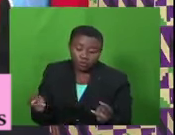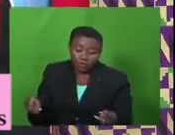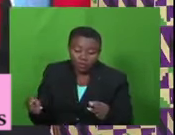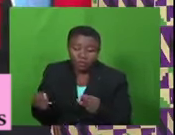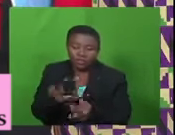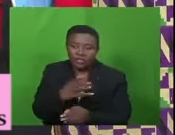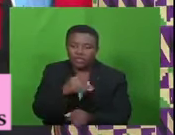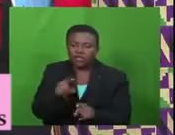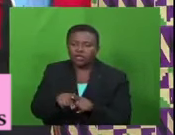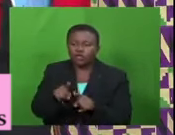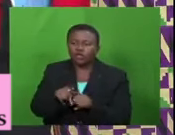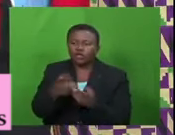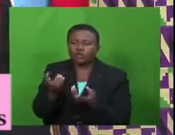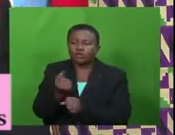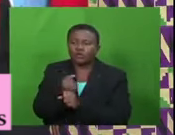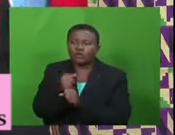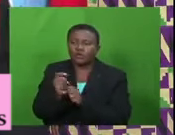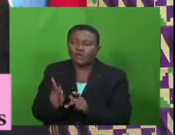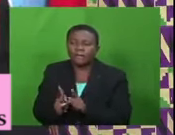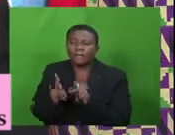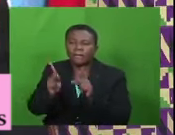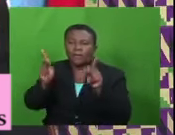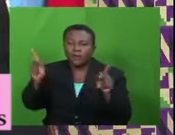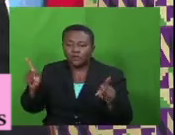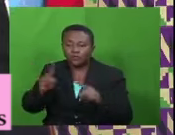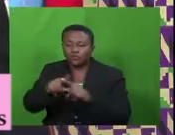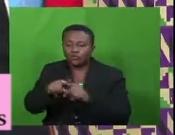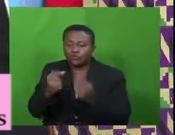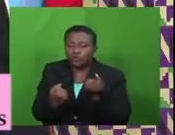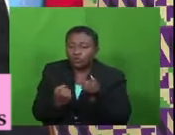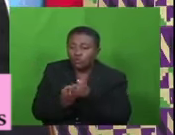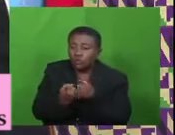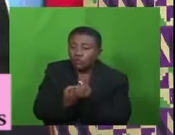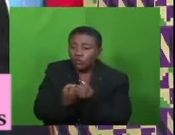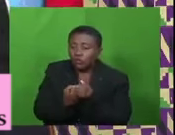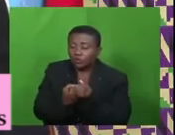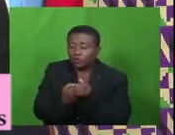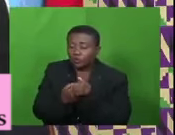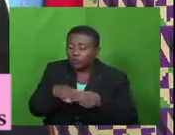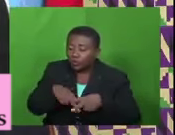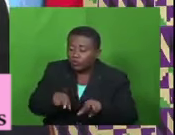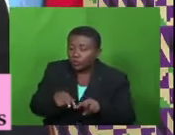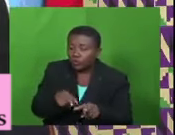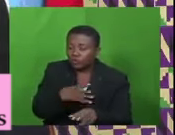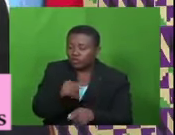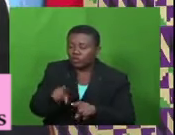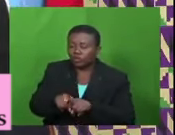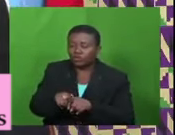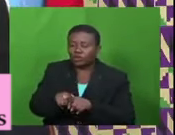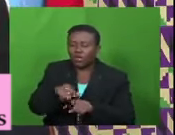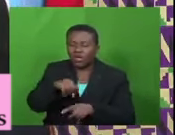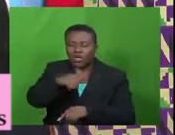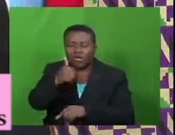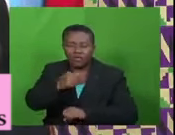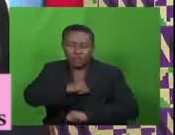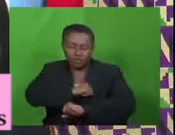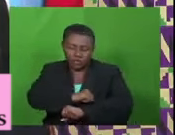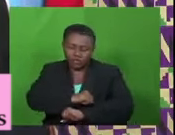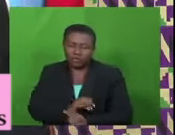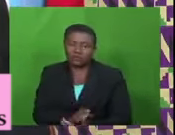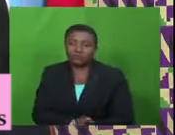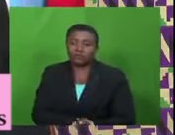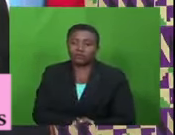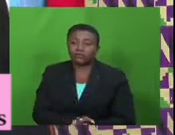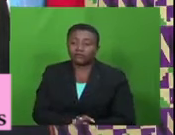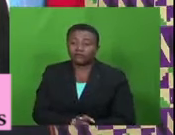public expenditures to support inclusive growth and enhance social protection. Mr. Speaker, I